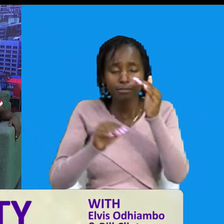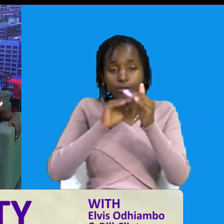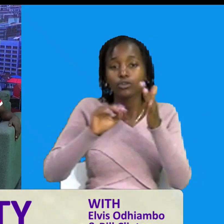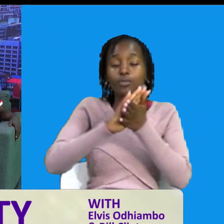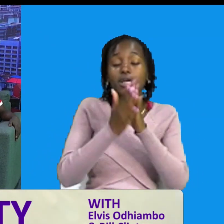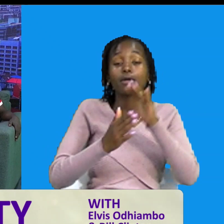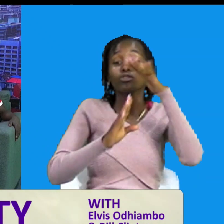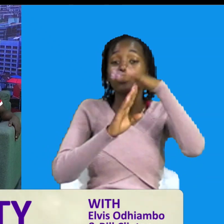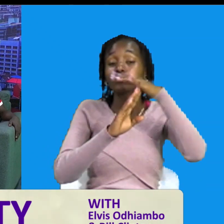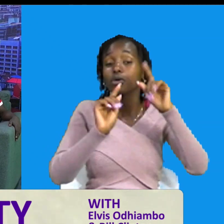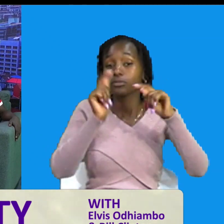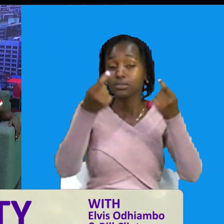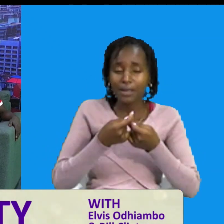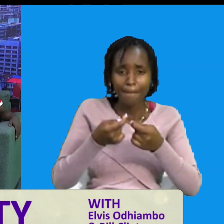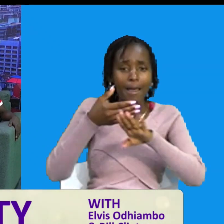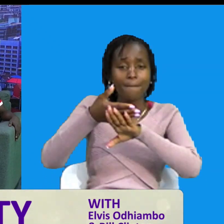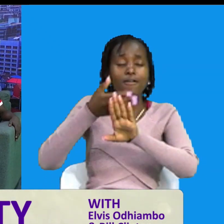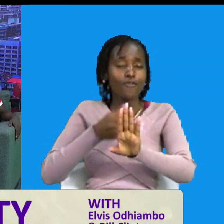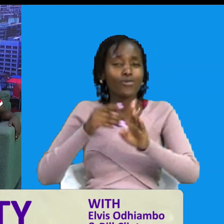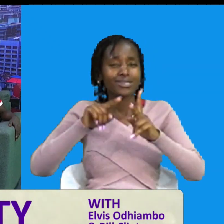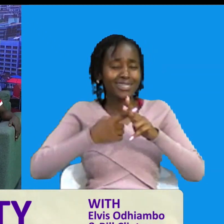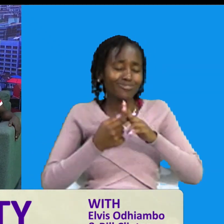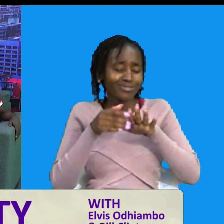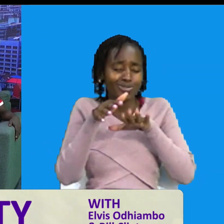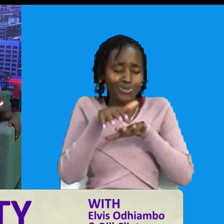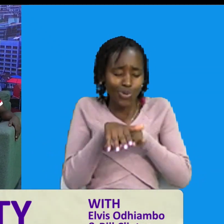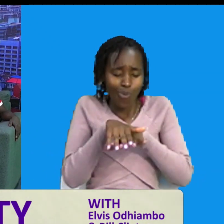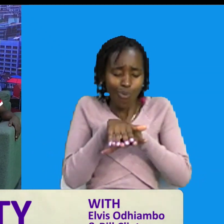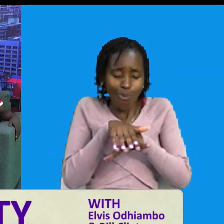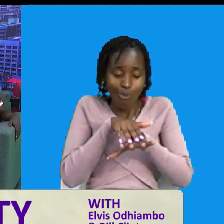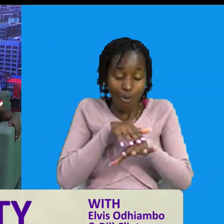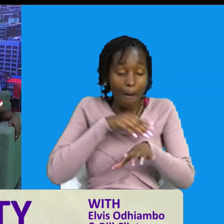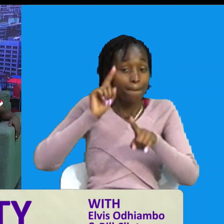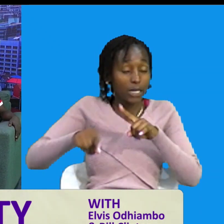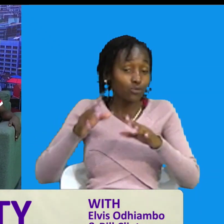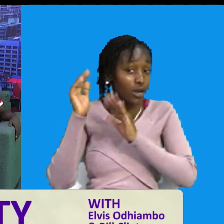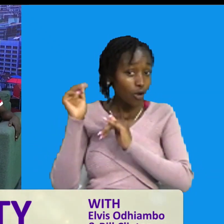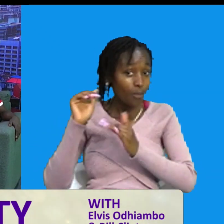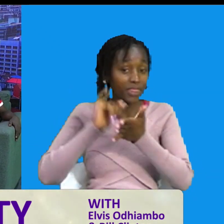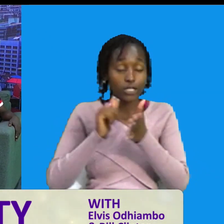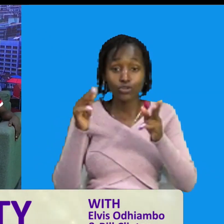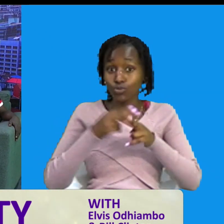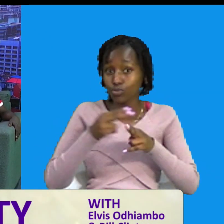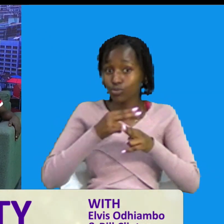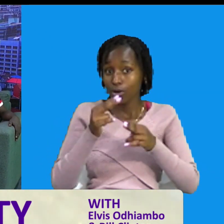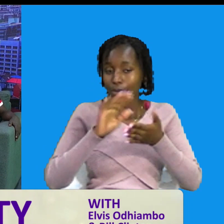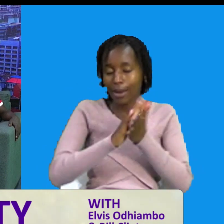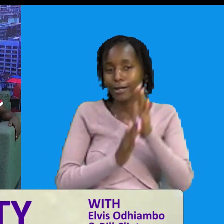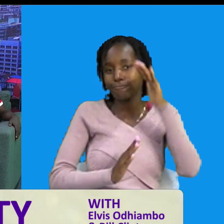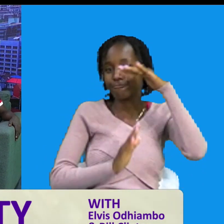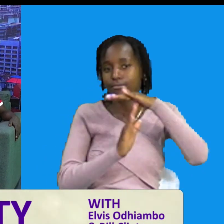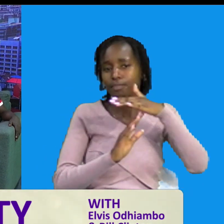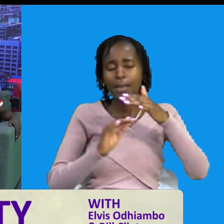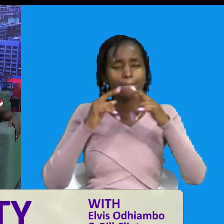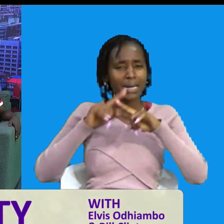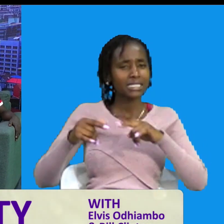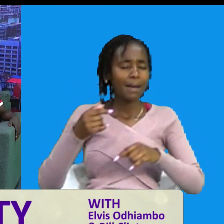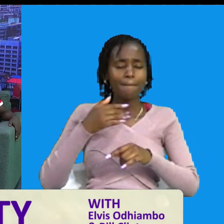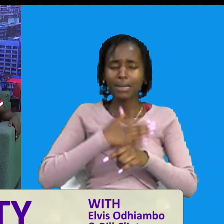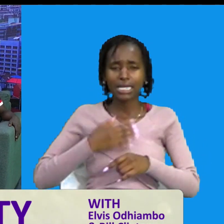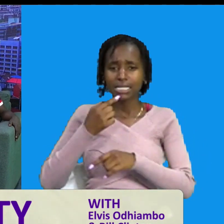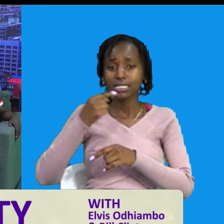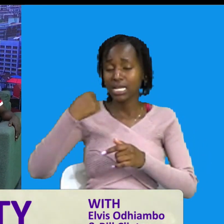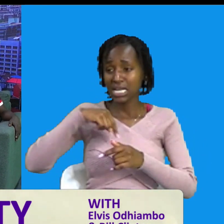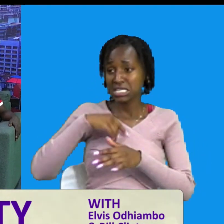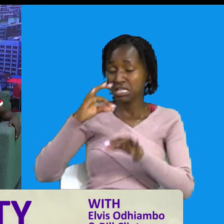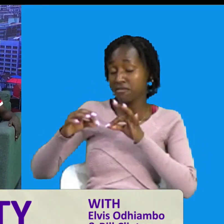have started really, on a slow side. But then again, they're hoping to catch up. In this particular fixture, do you believe Tusker FC